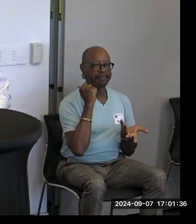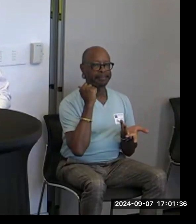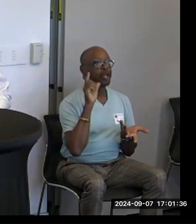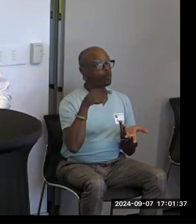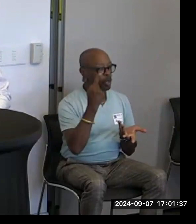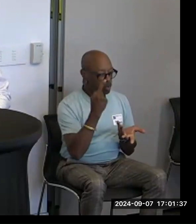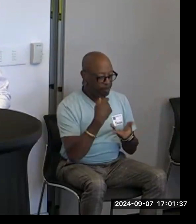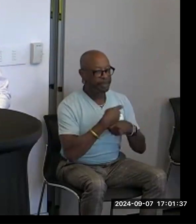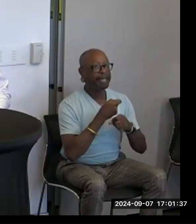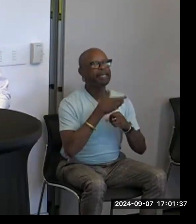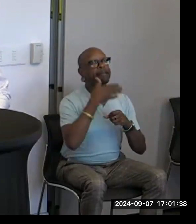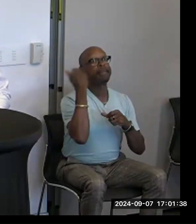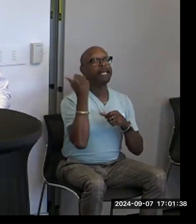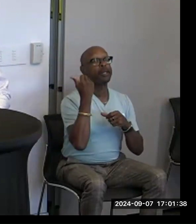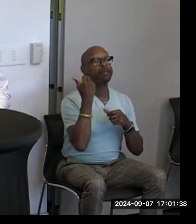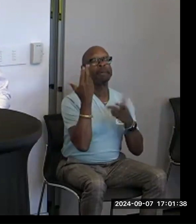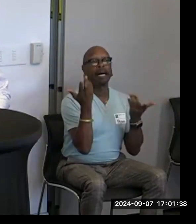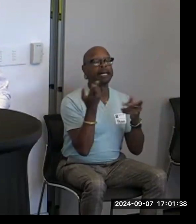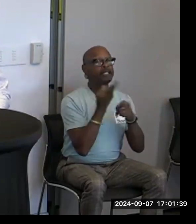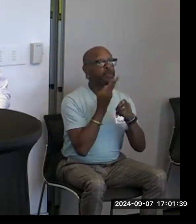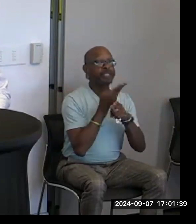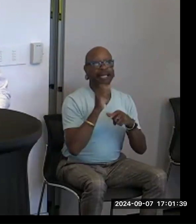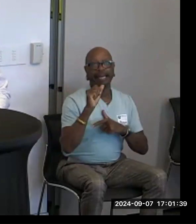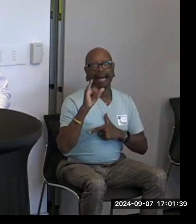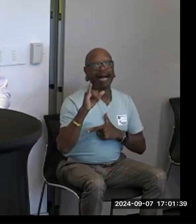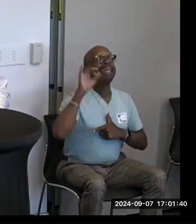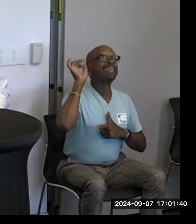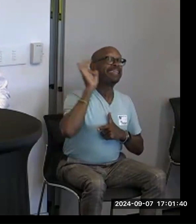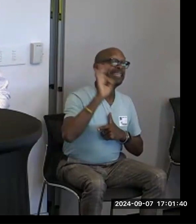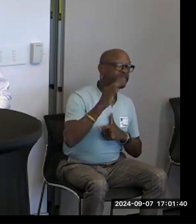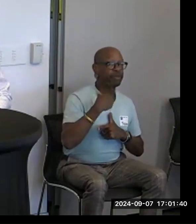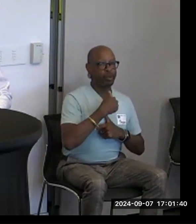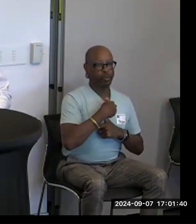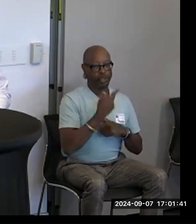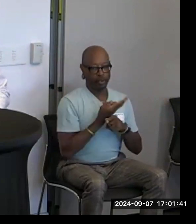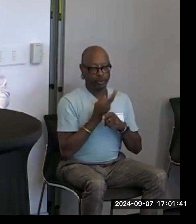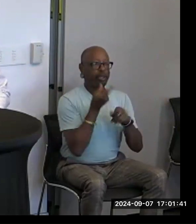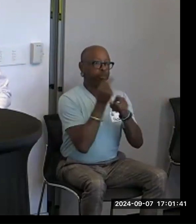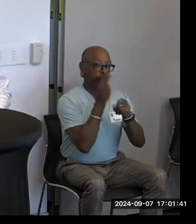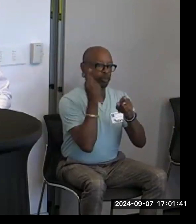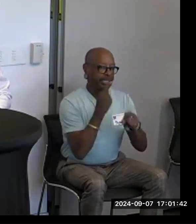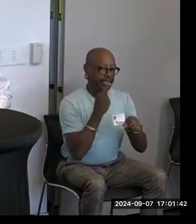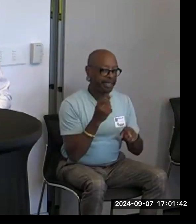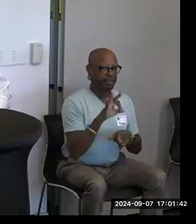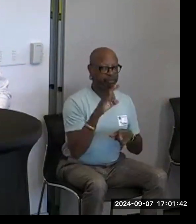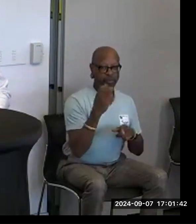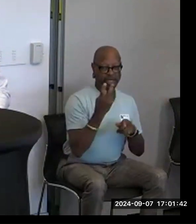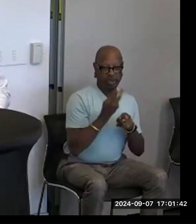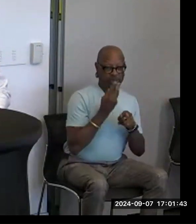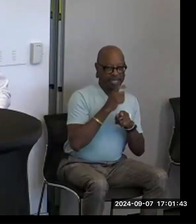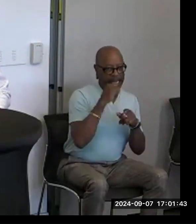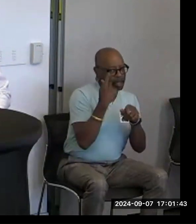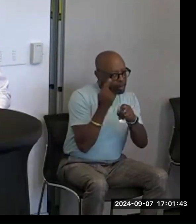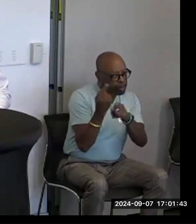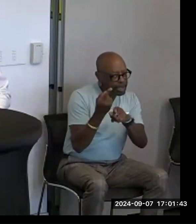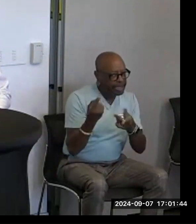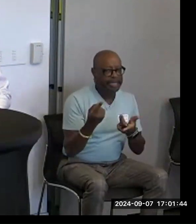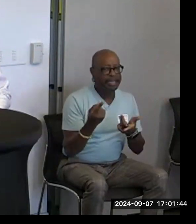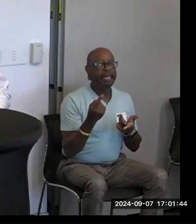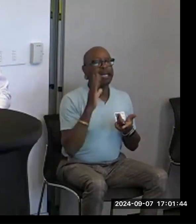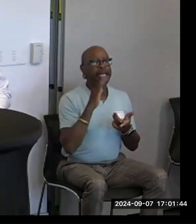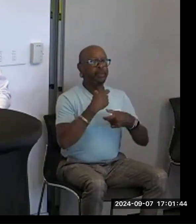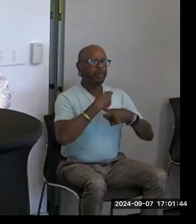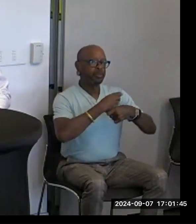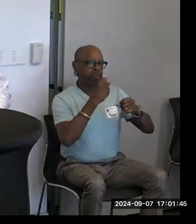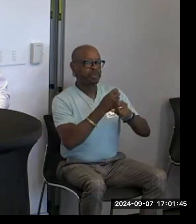only be made better by AI if we use it appropriately. If we use it inappropriately, it will